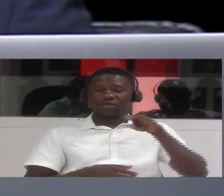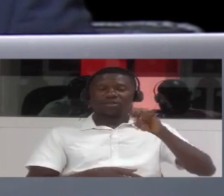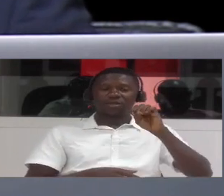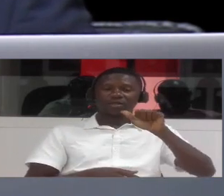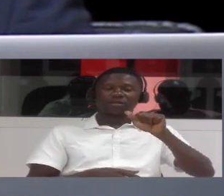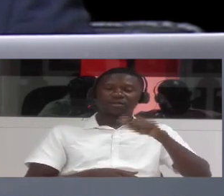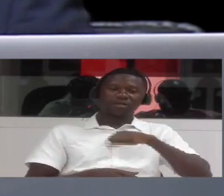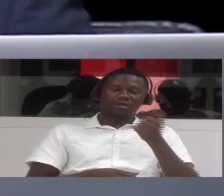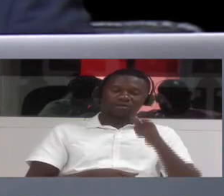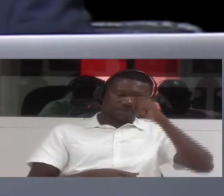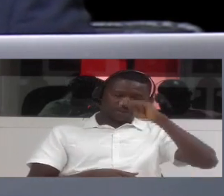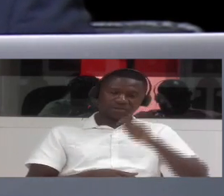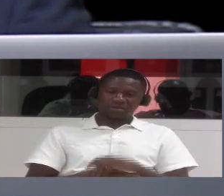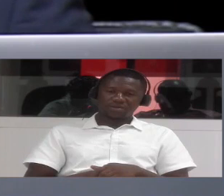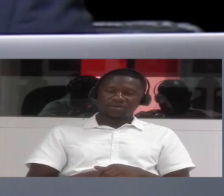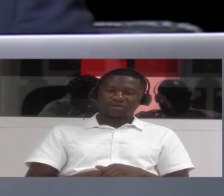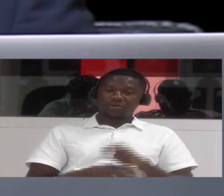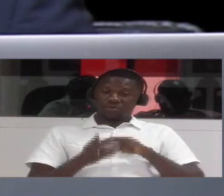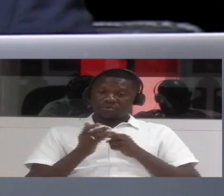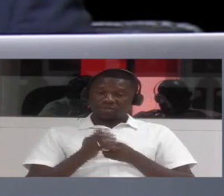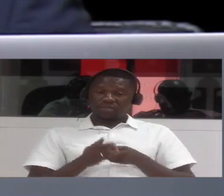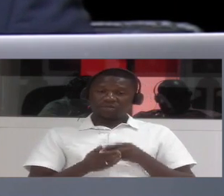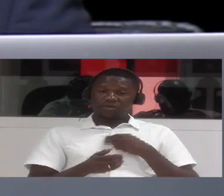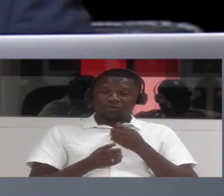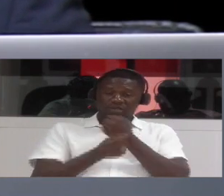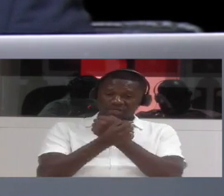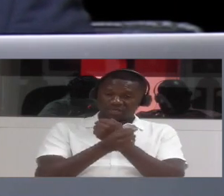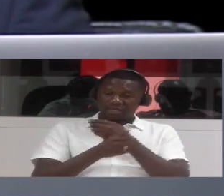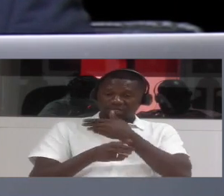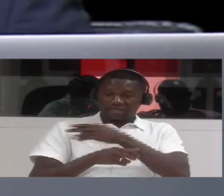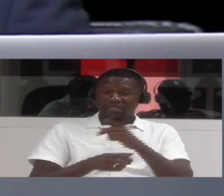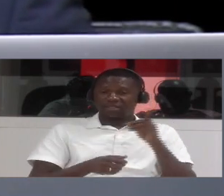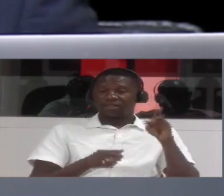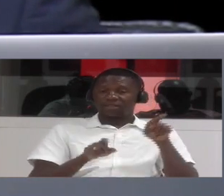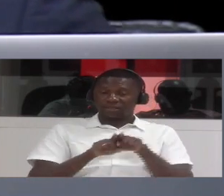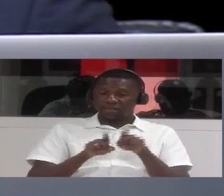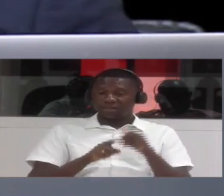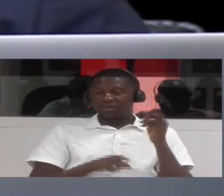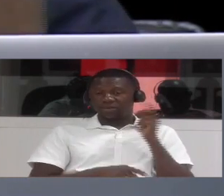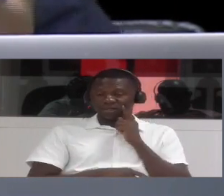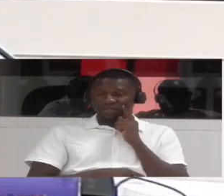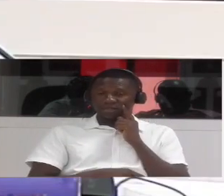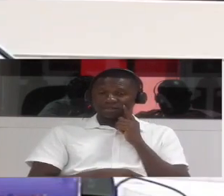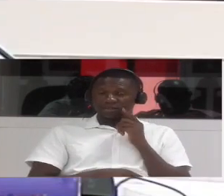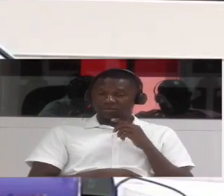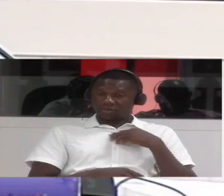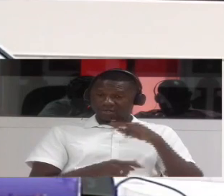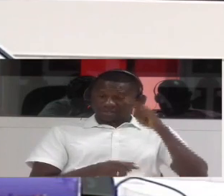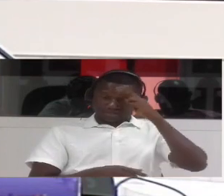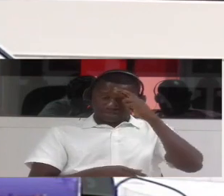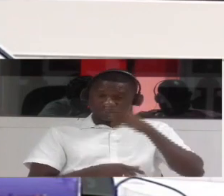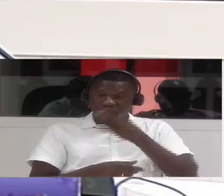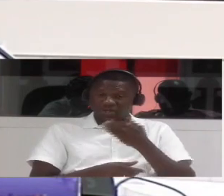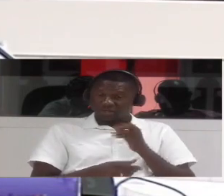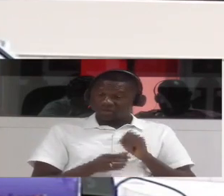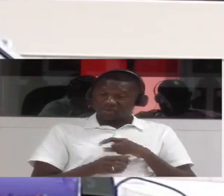Okay, so Pandey was arrested and released on same day. Yes. Was that the reason why he also left? Or